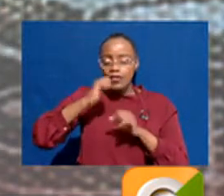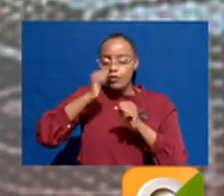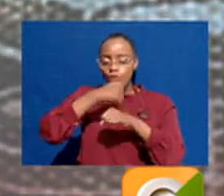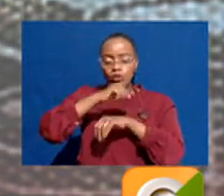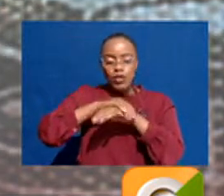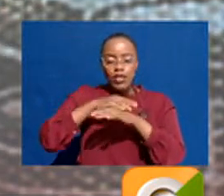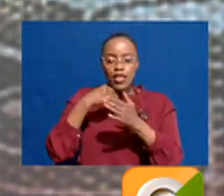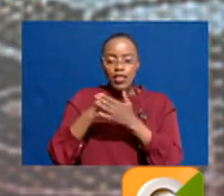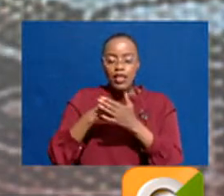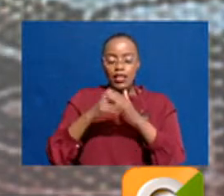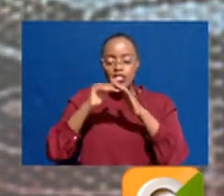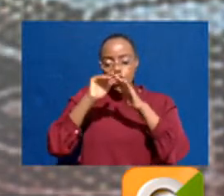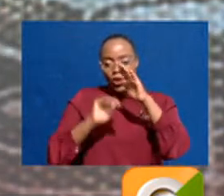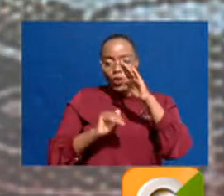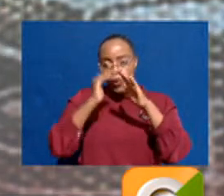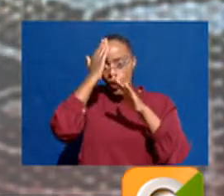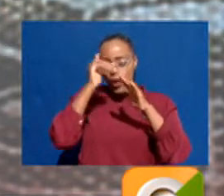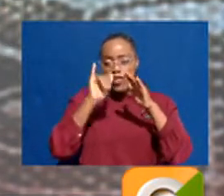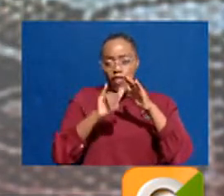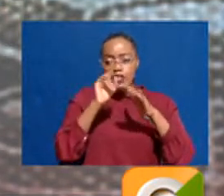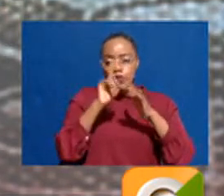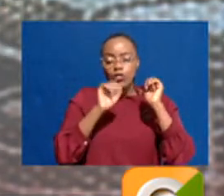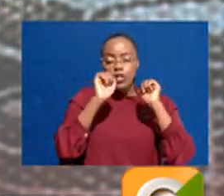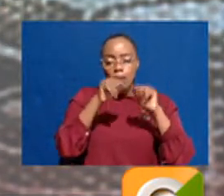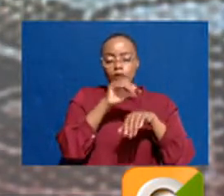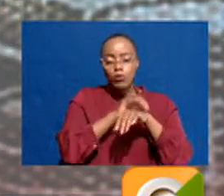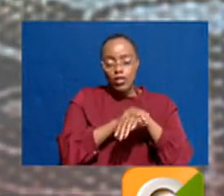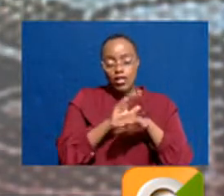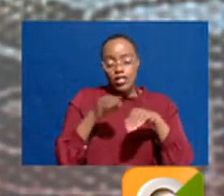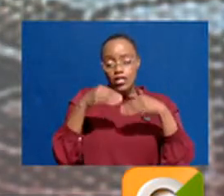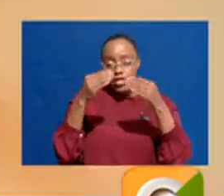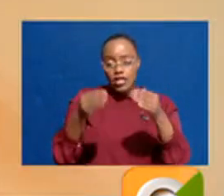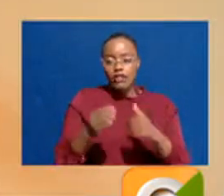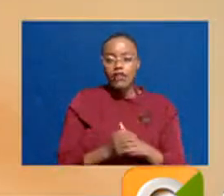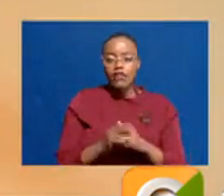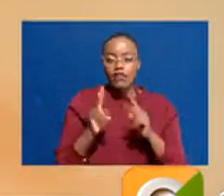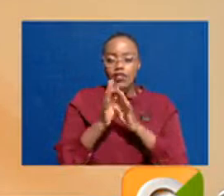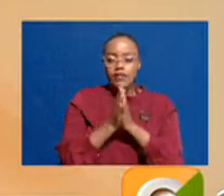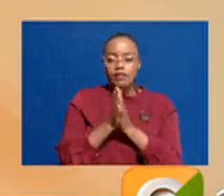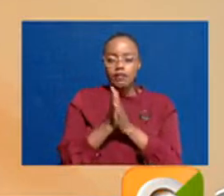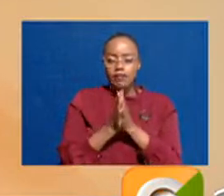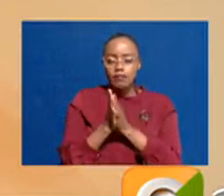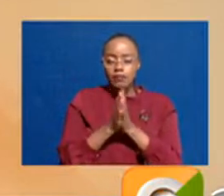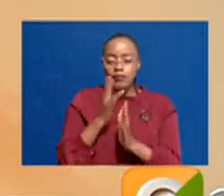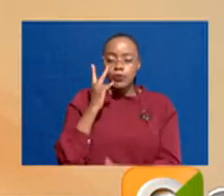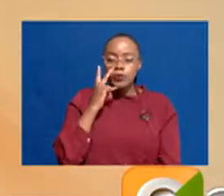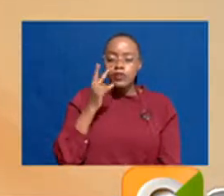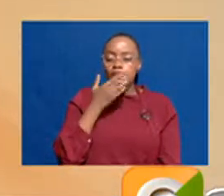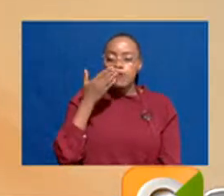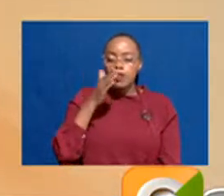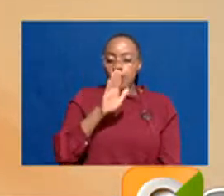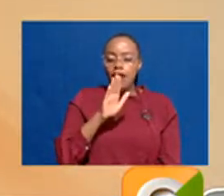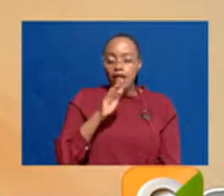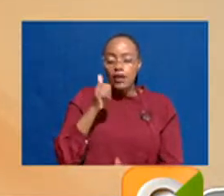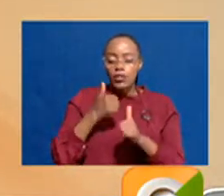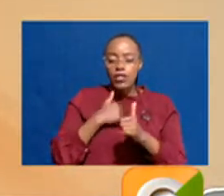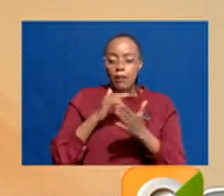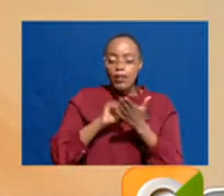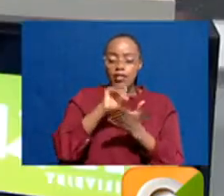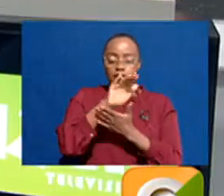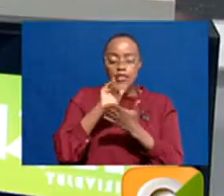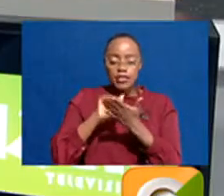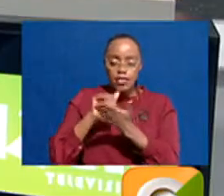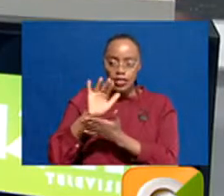is actually much lower because that is what we can afford. Okay. Yeah. Interesting. So let's take a look at the feedback that has come to